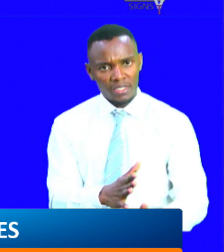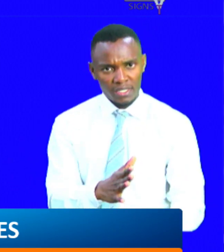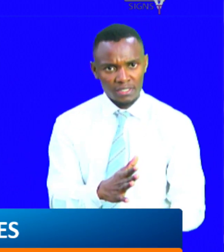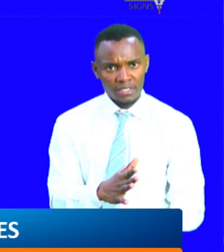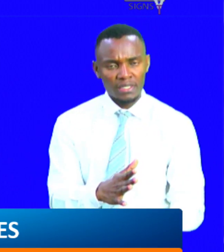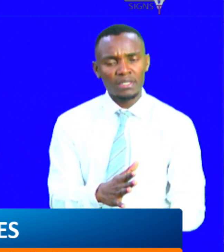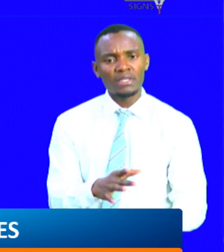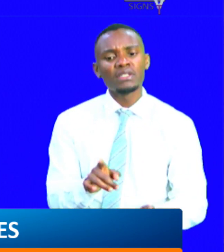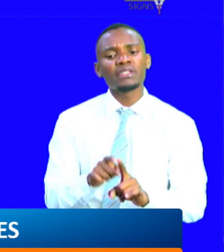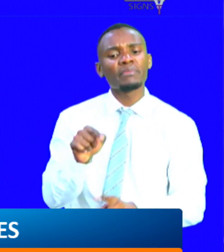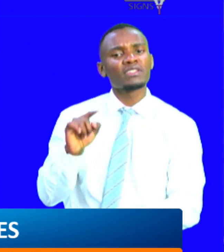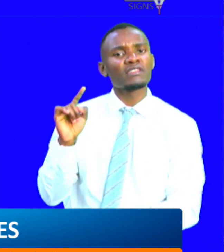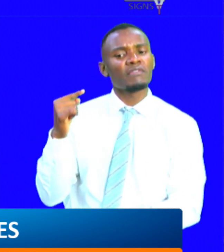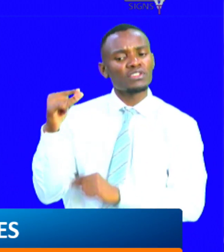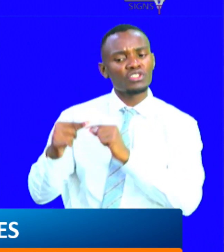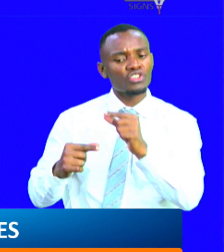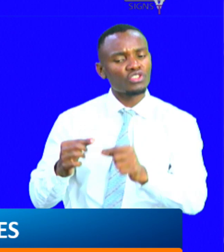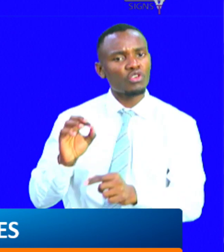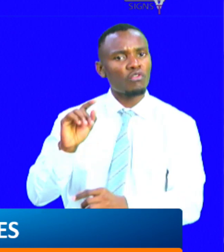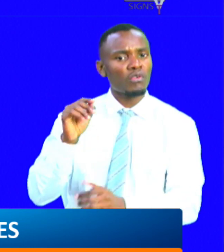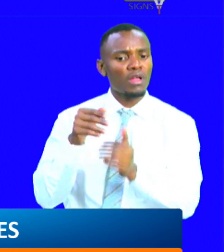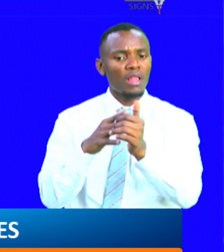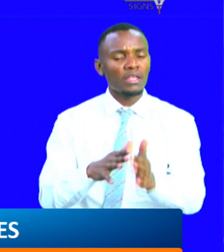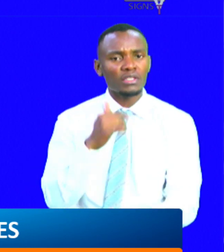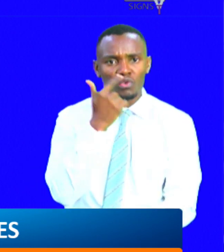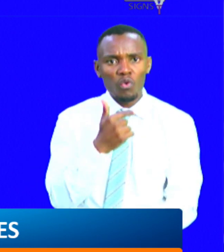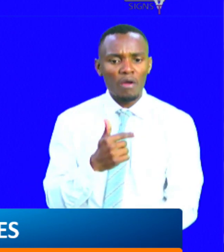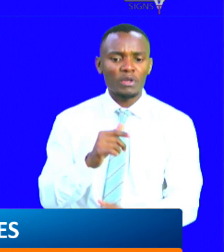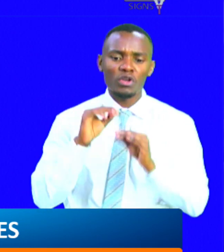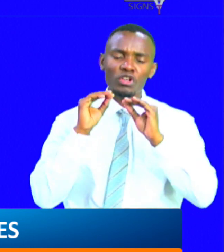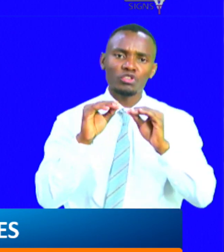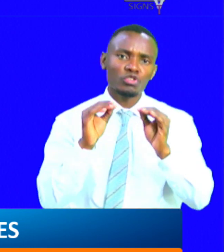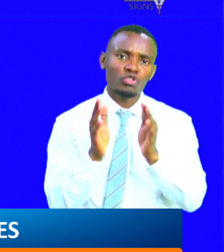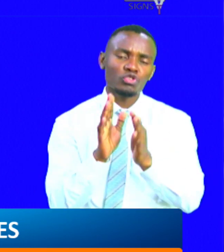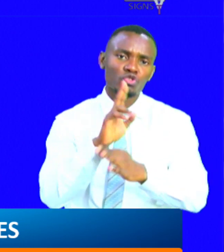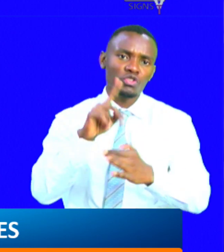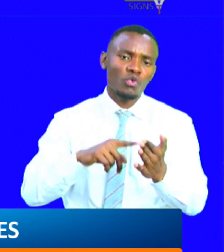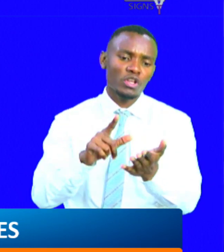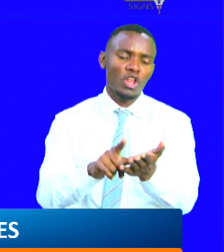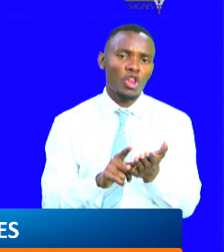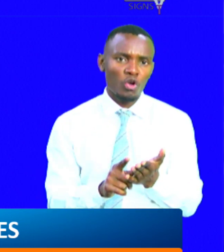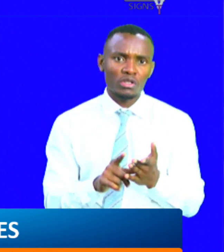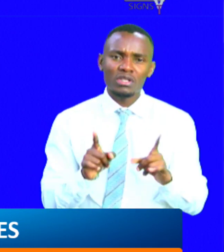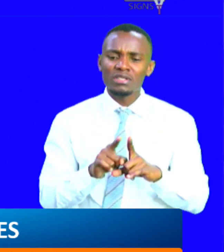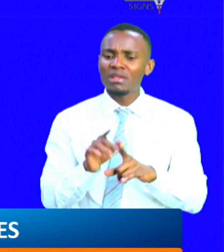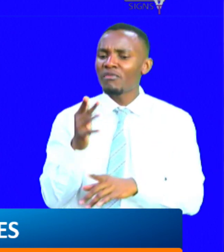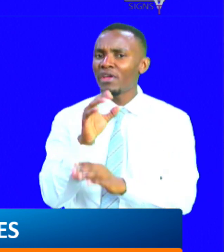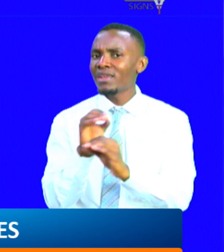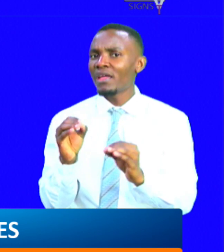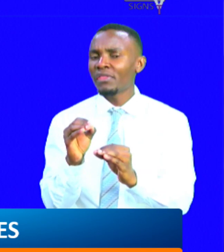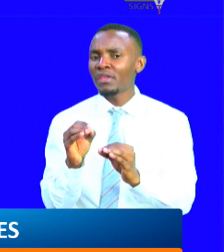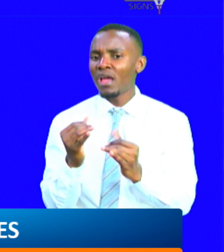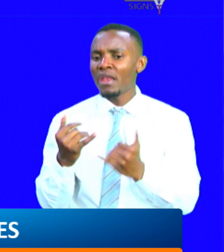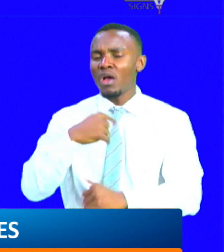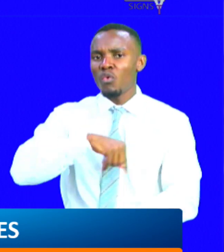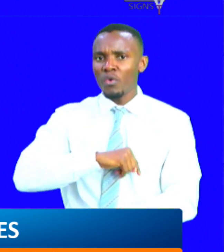it is the first generation of leaders ambao wamefunzwa na loan hapa Kenya. And it is very unfair ati ya kwamba tunaweza kuwa sisi are the